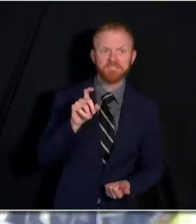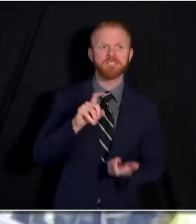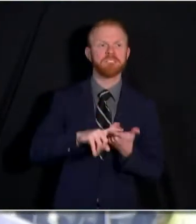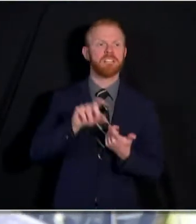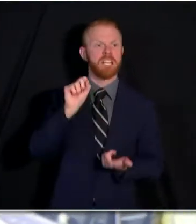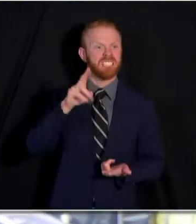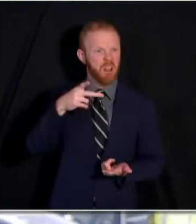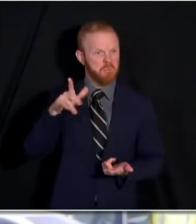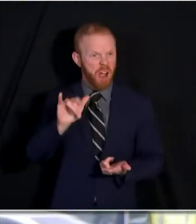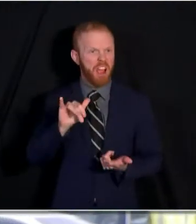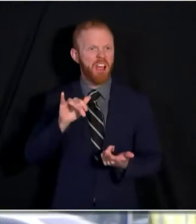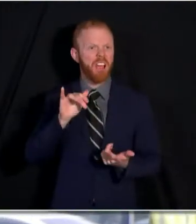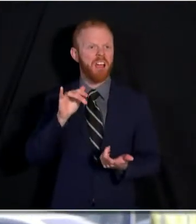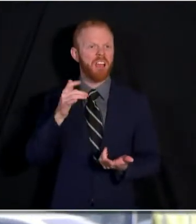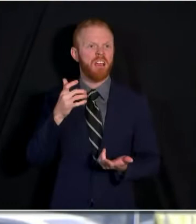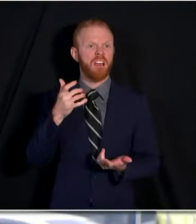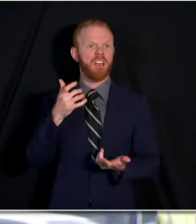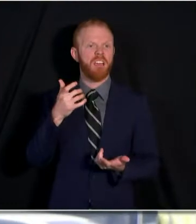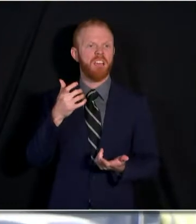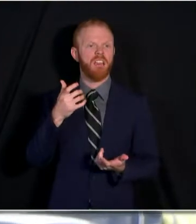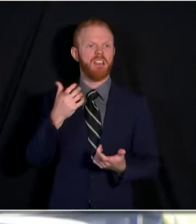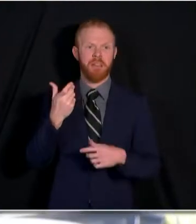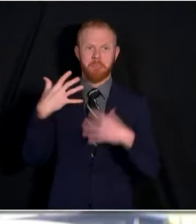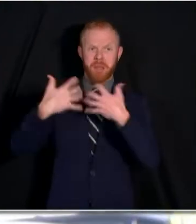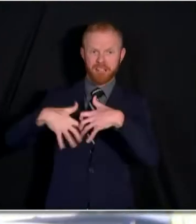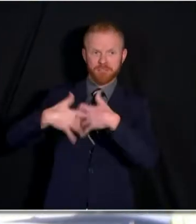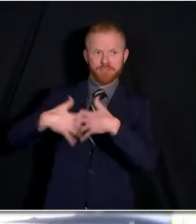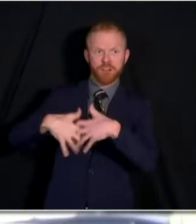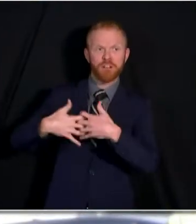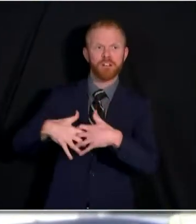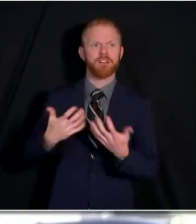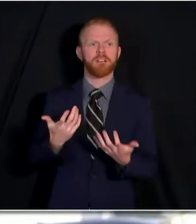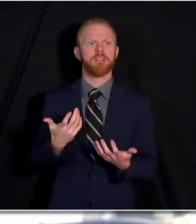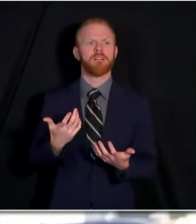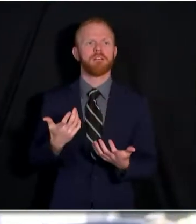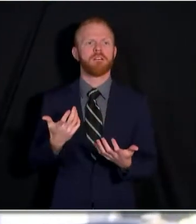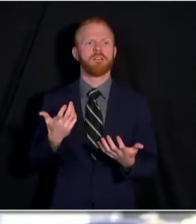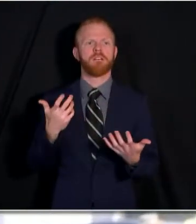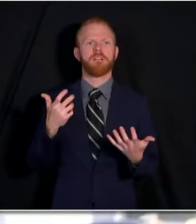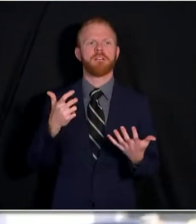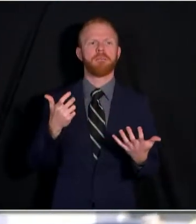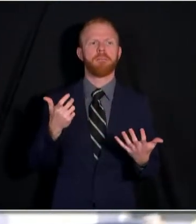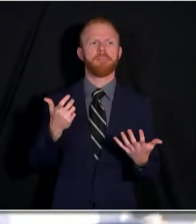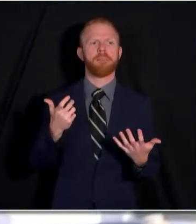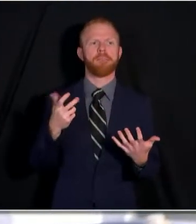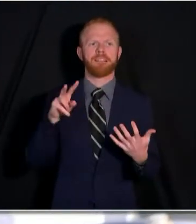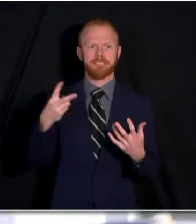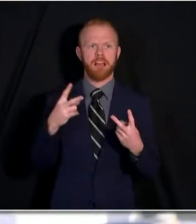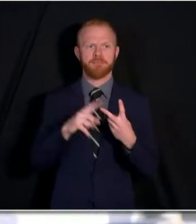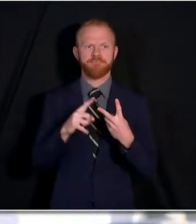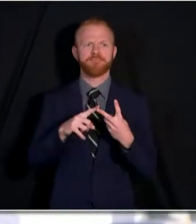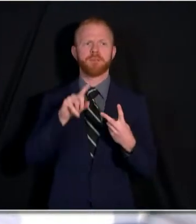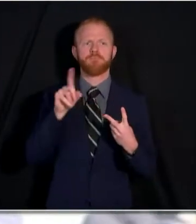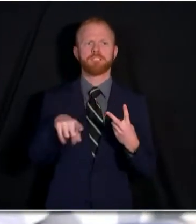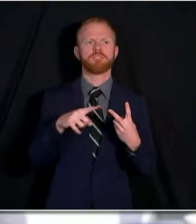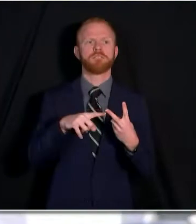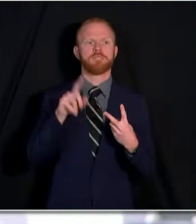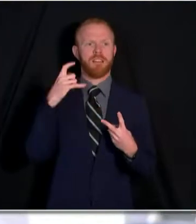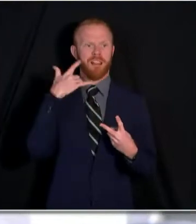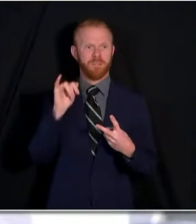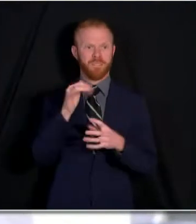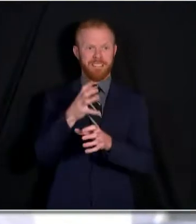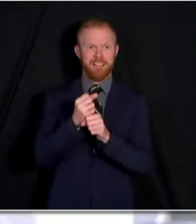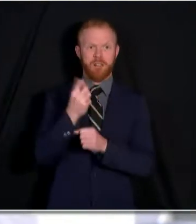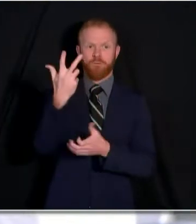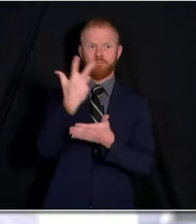factory facilities, whatever those reasons may be? And secondly, is the state of California now getting the 3-week look ahead for doses that